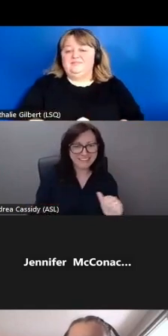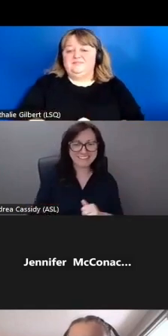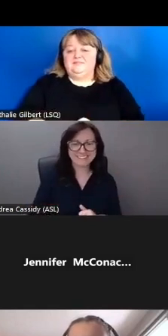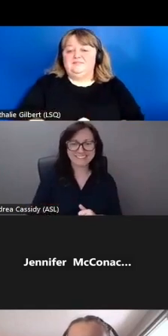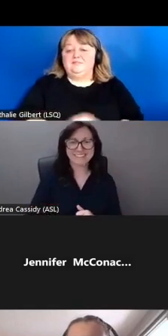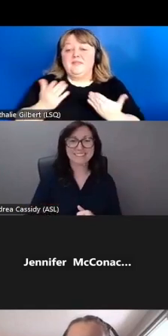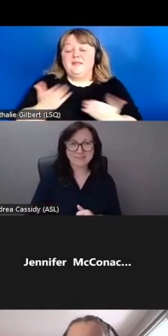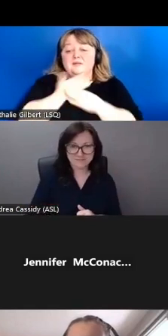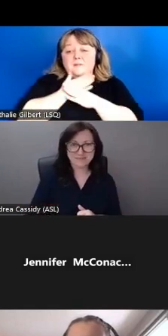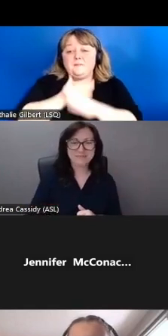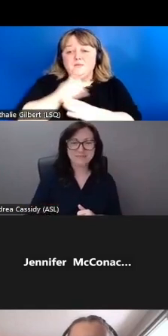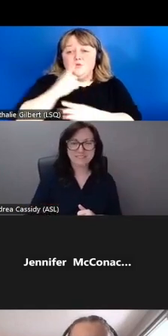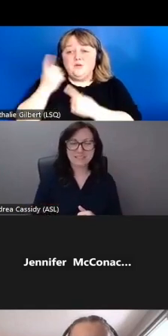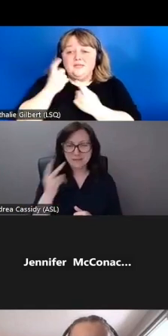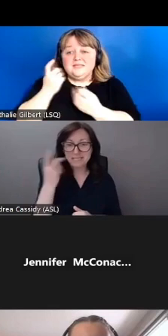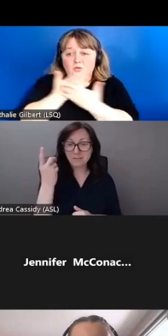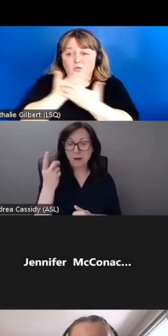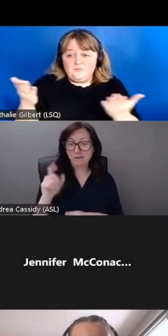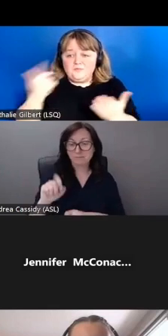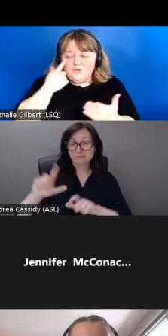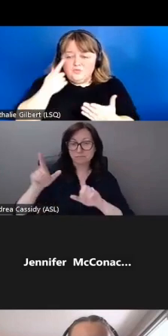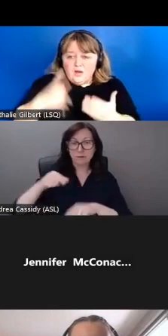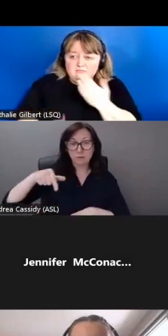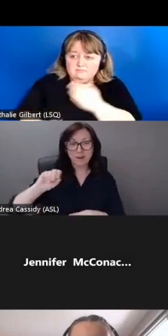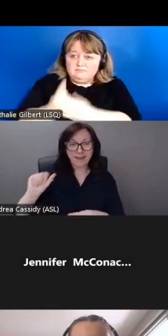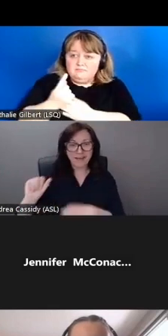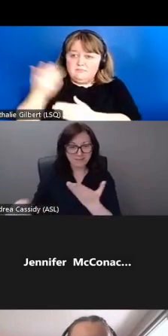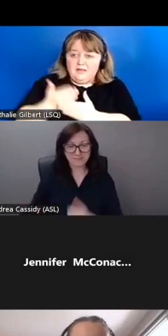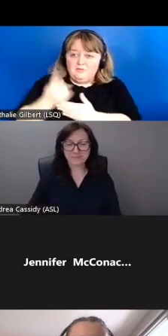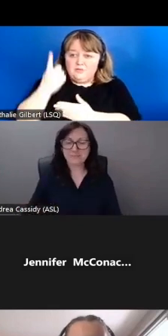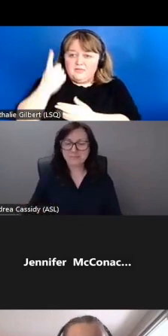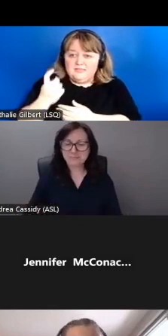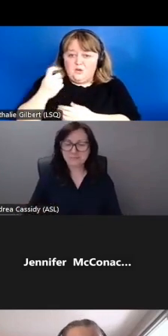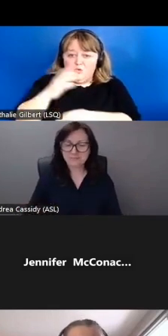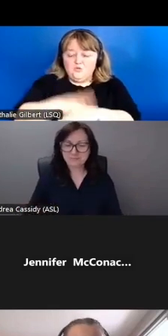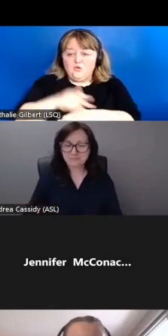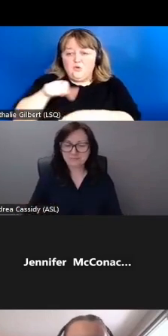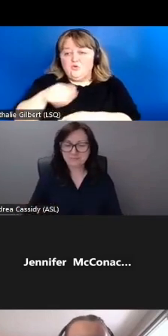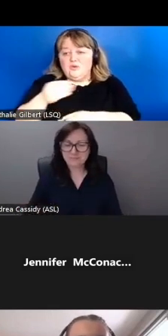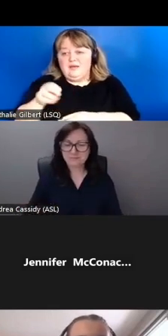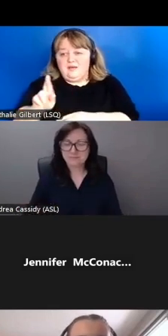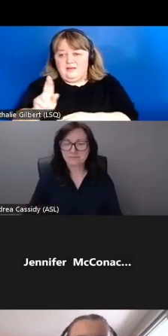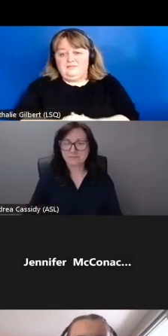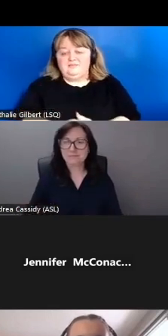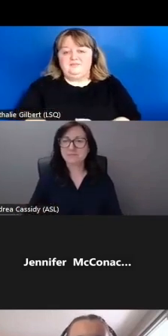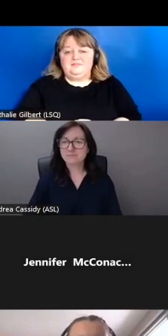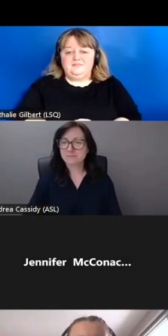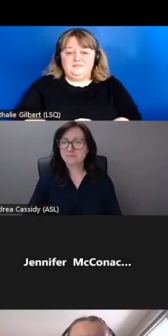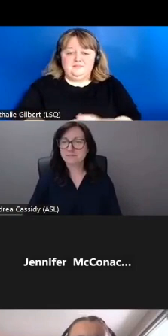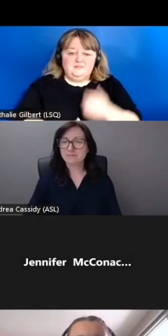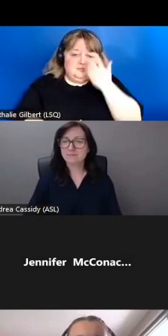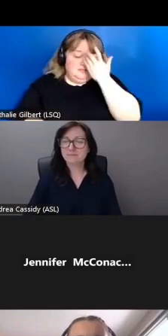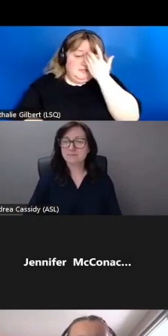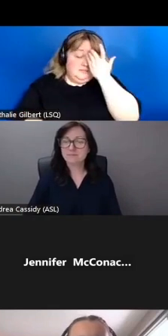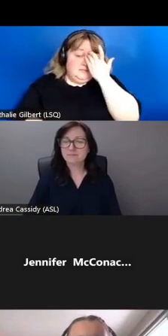there is one through the Q&A. So I see a question which is, do